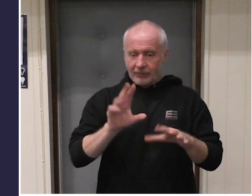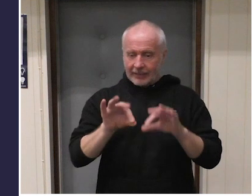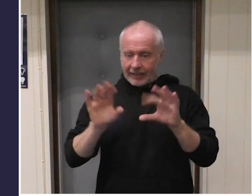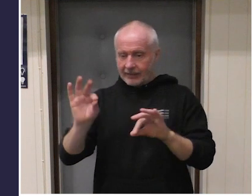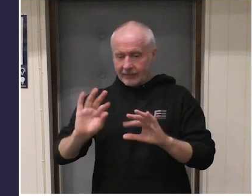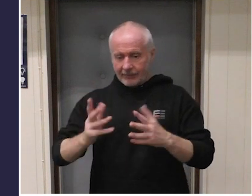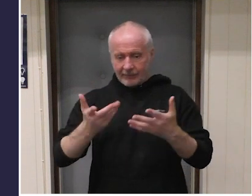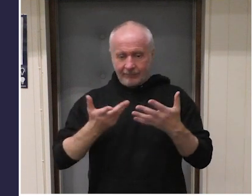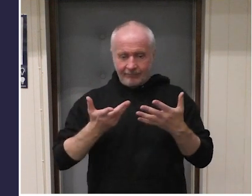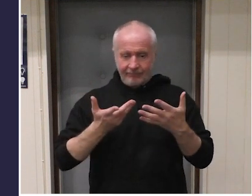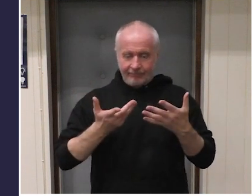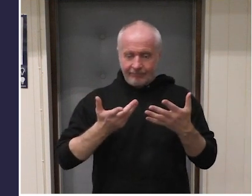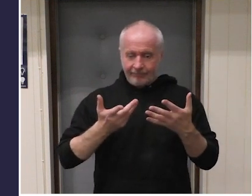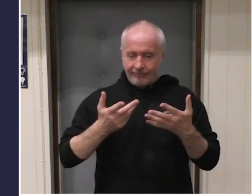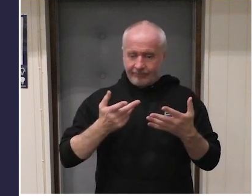proteins, right?